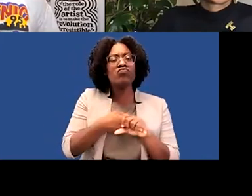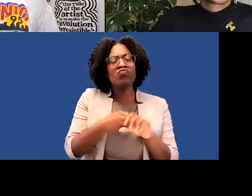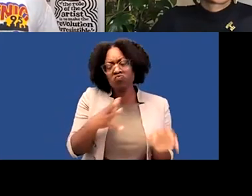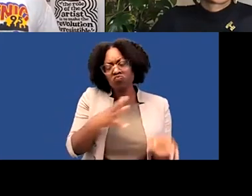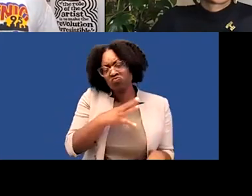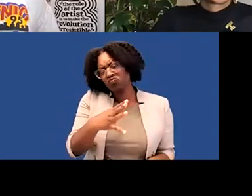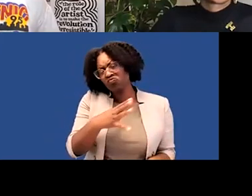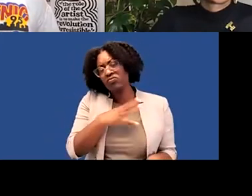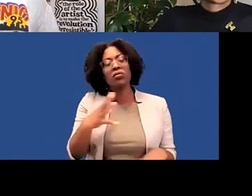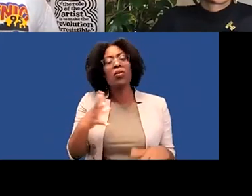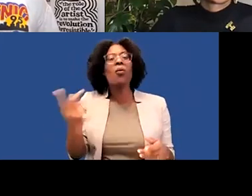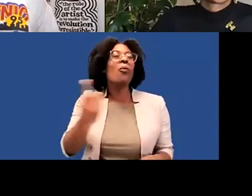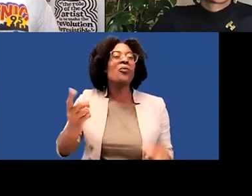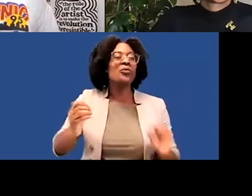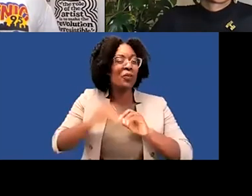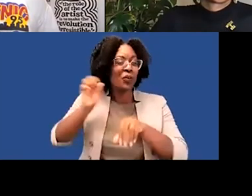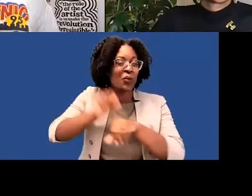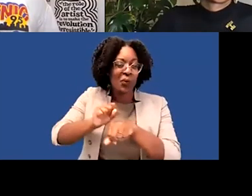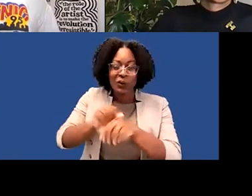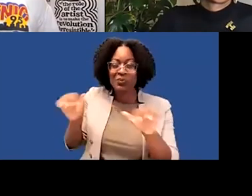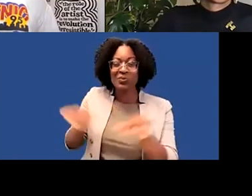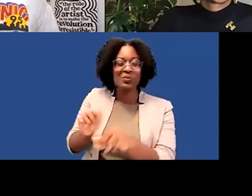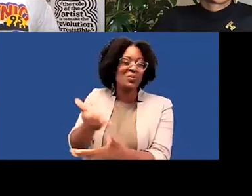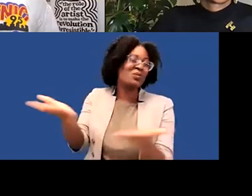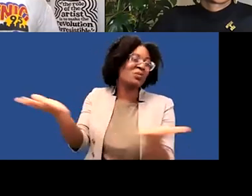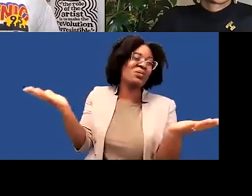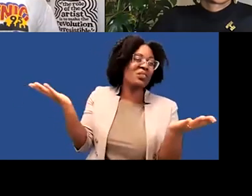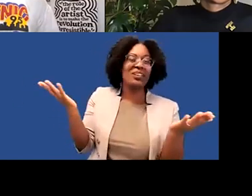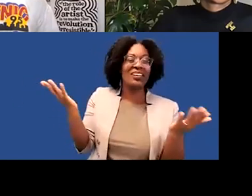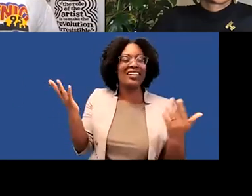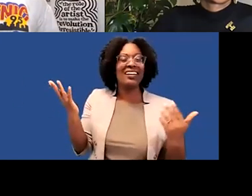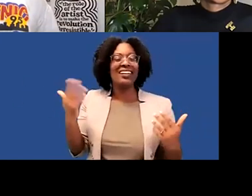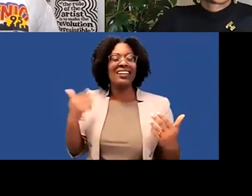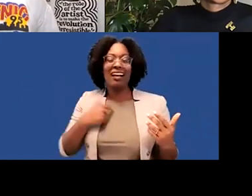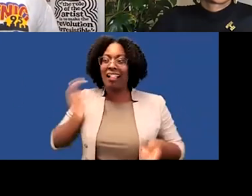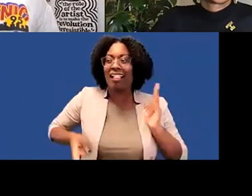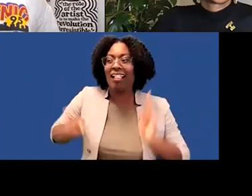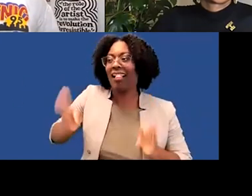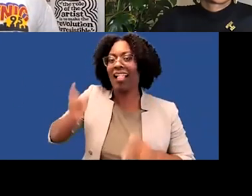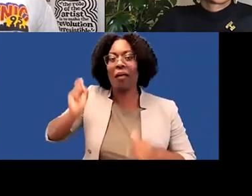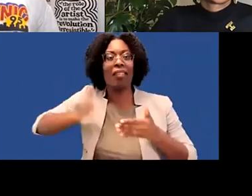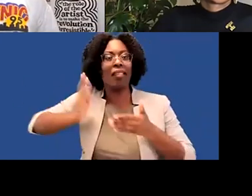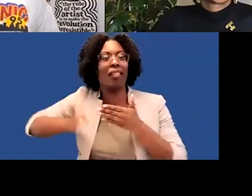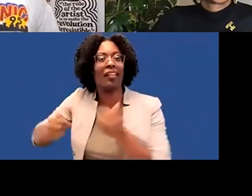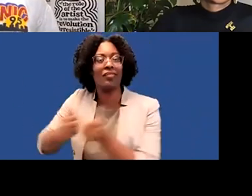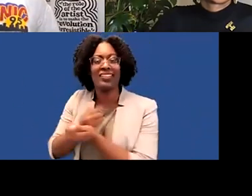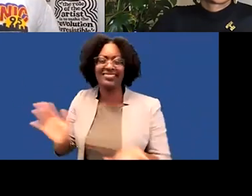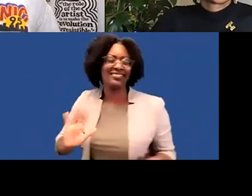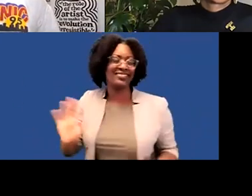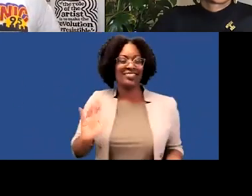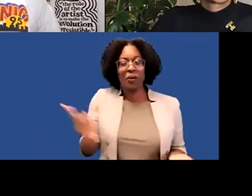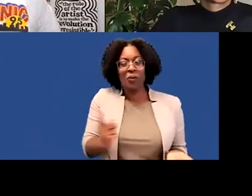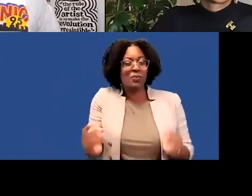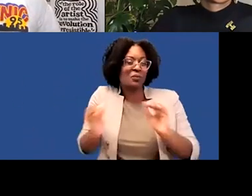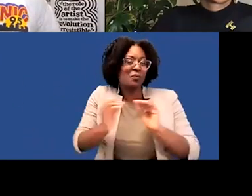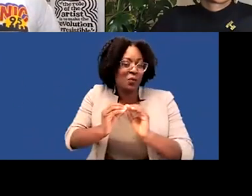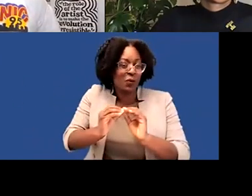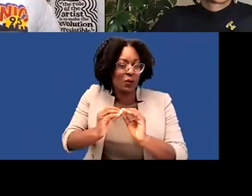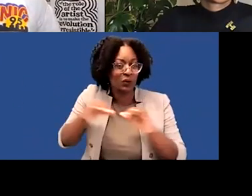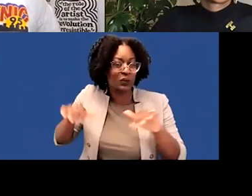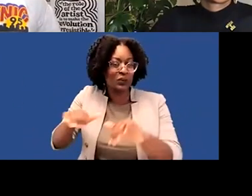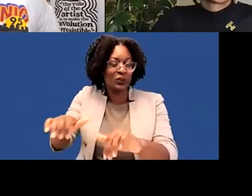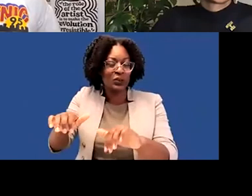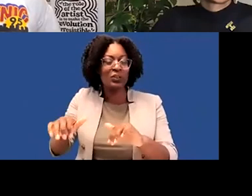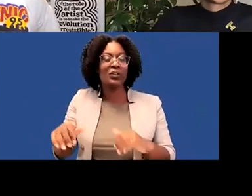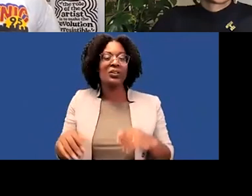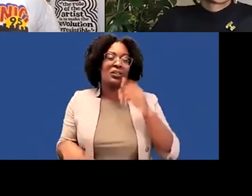productivity. But if I'm not caring for myself, then it makes it a lot harder for me to reach out in a gentle way to talk to Naima about her